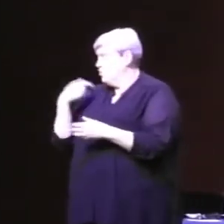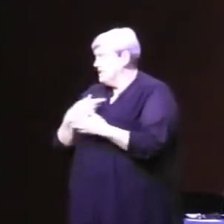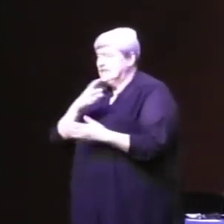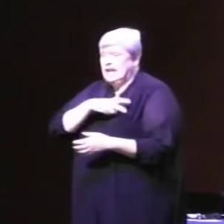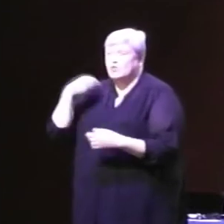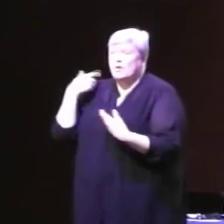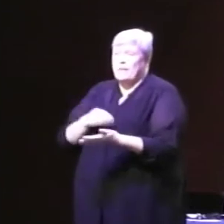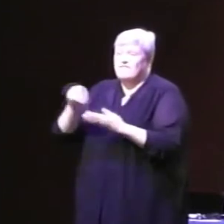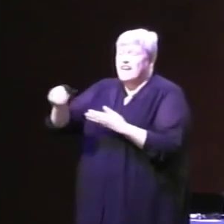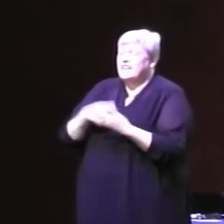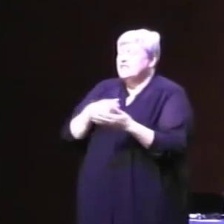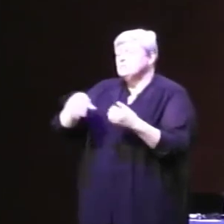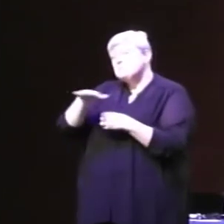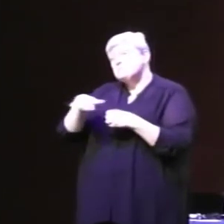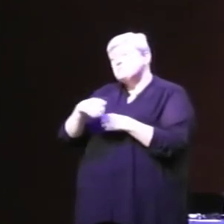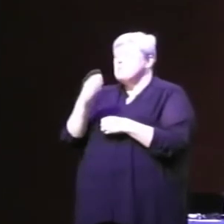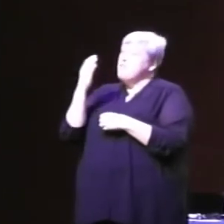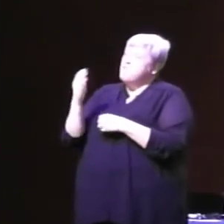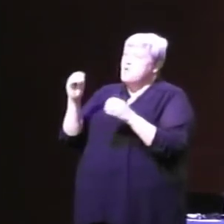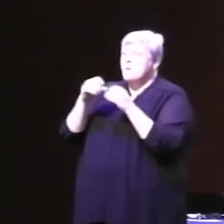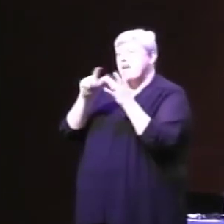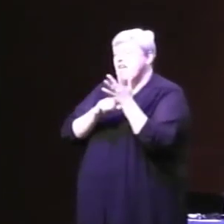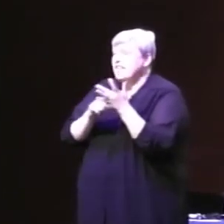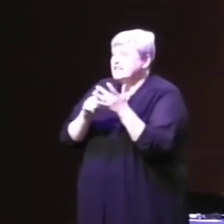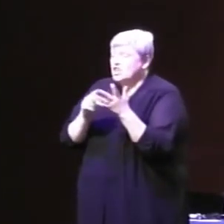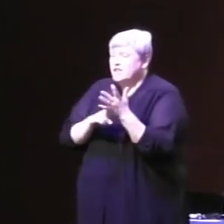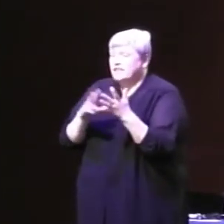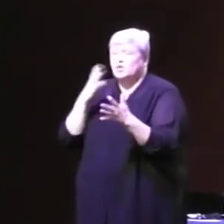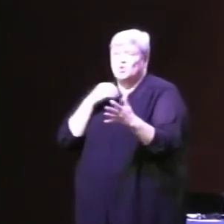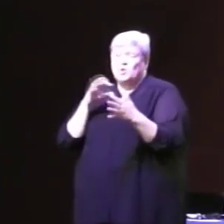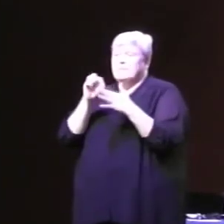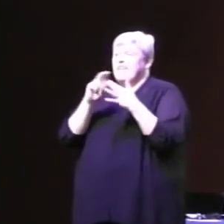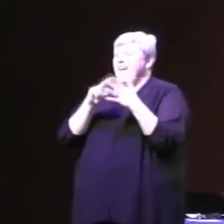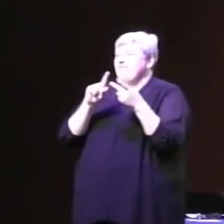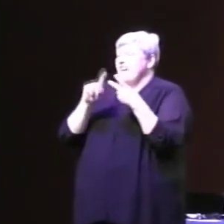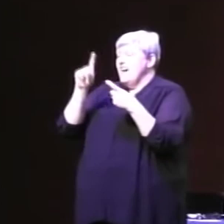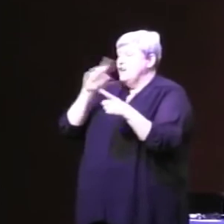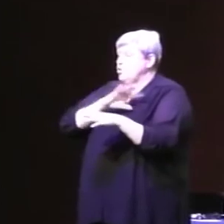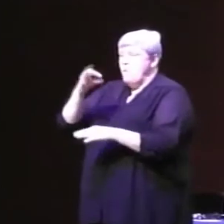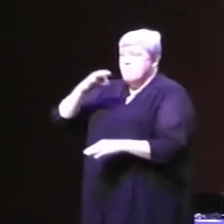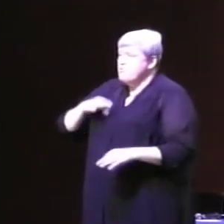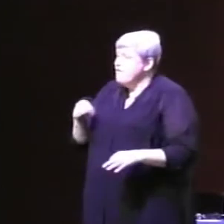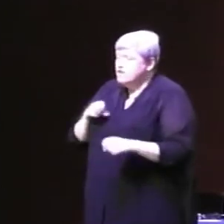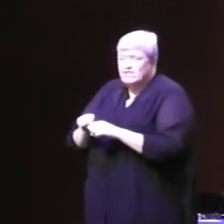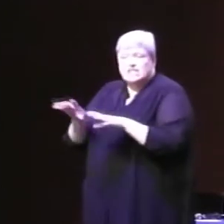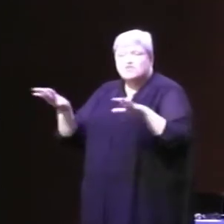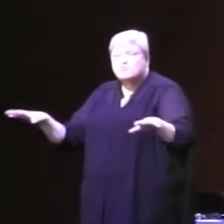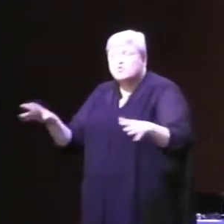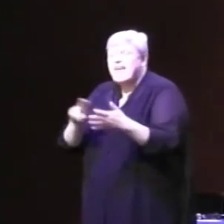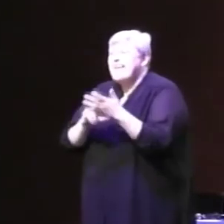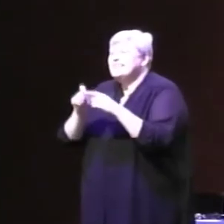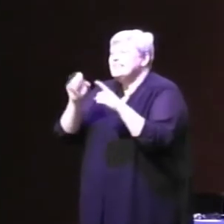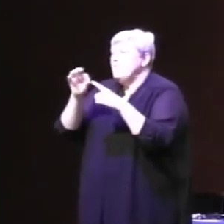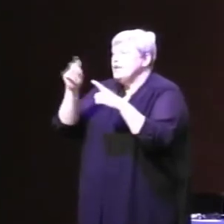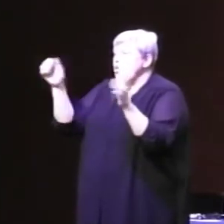around £4 billion of the capital projects using PFI and non-profit distributing NDP contracts. Most of the new